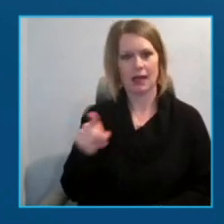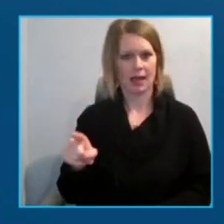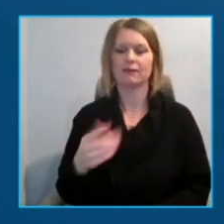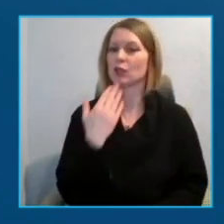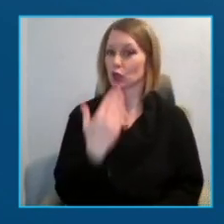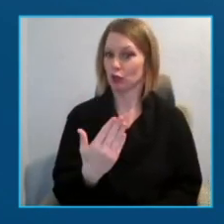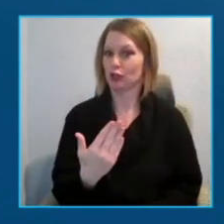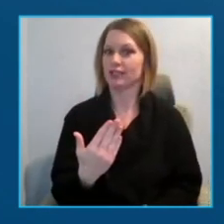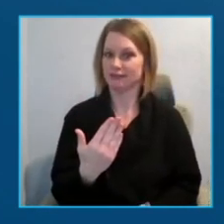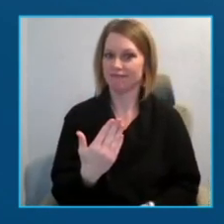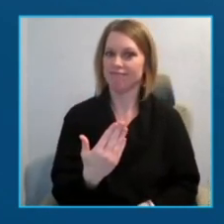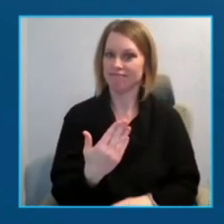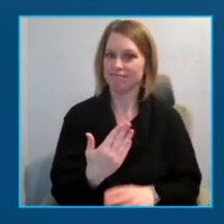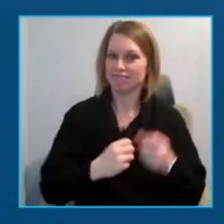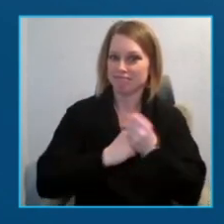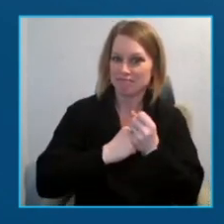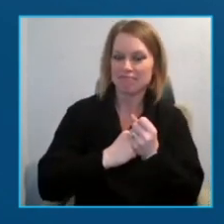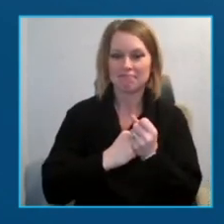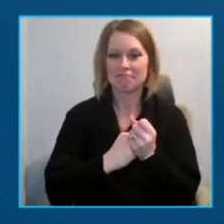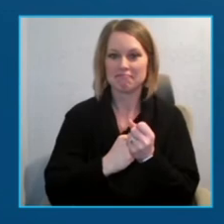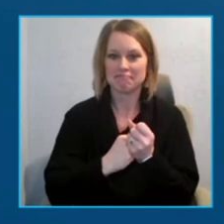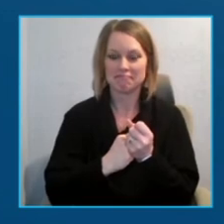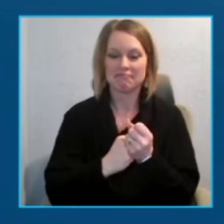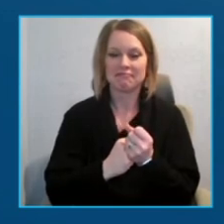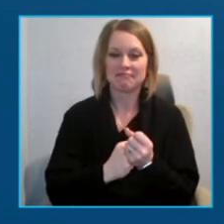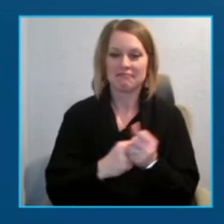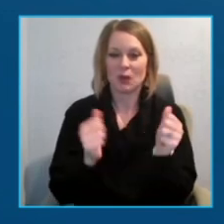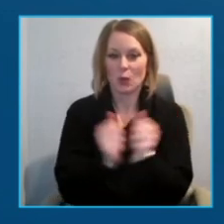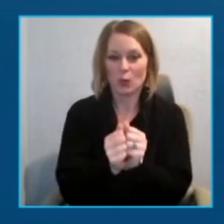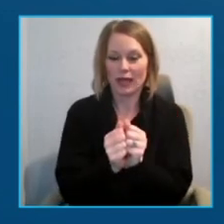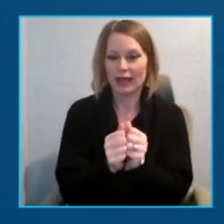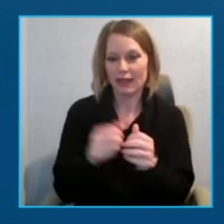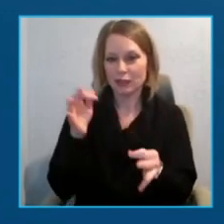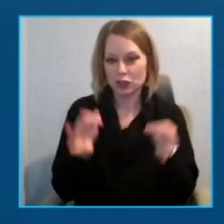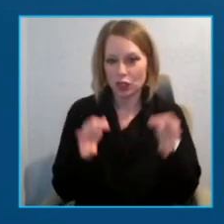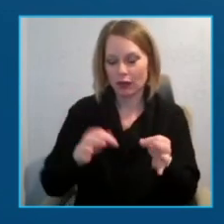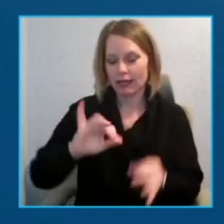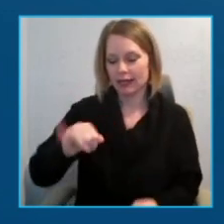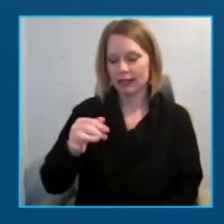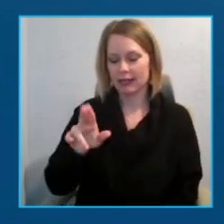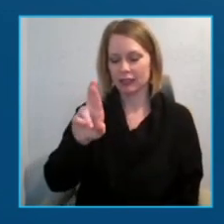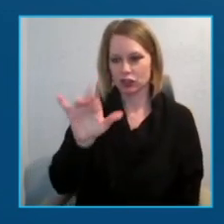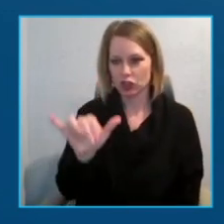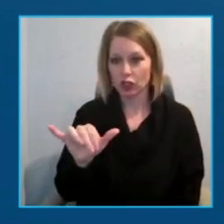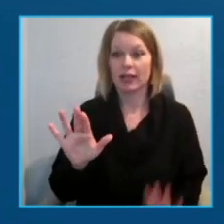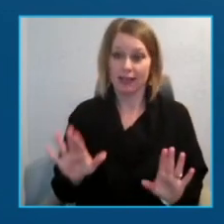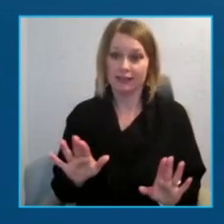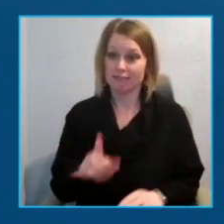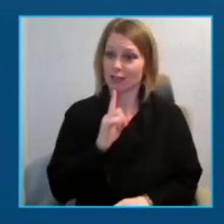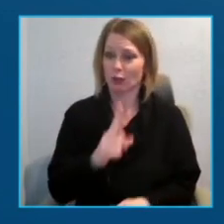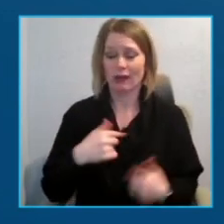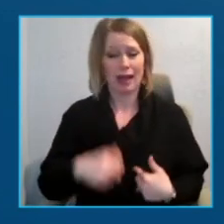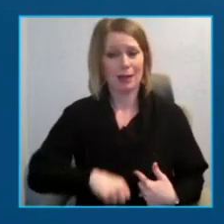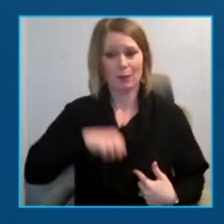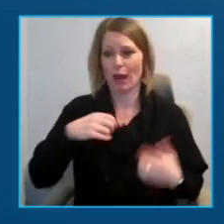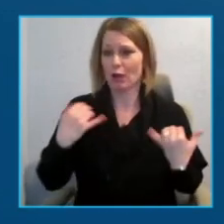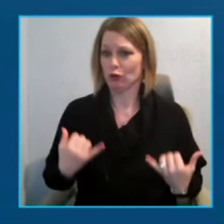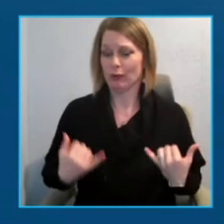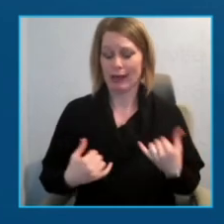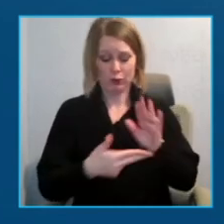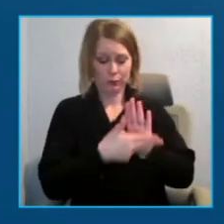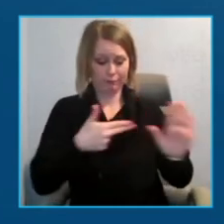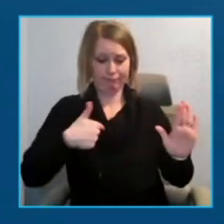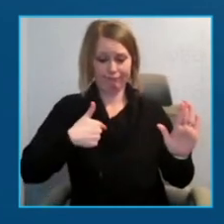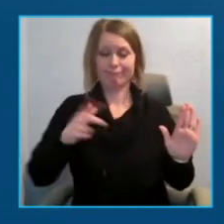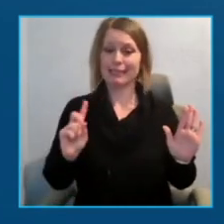of the jury, if you will. I am so proud today to be a Democrat. And frankly, I